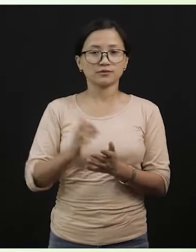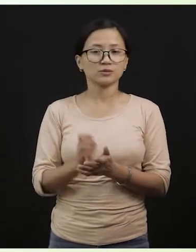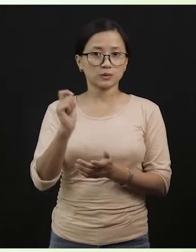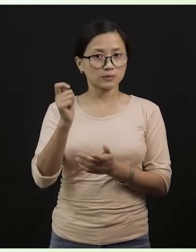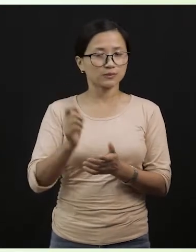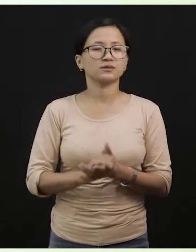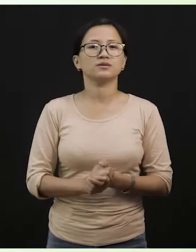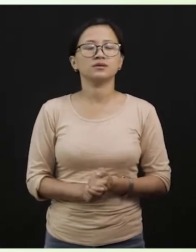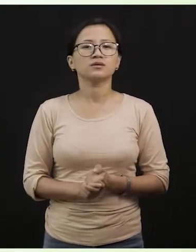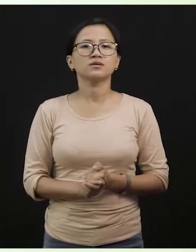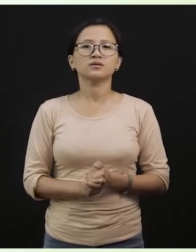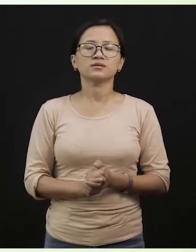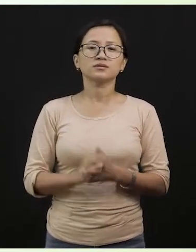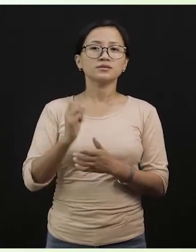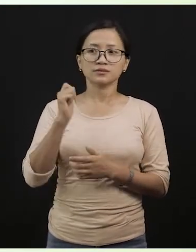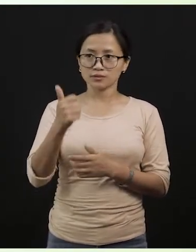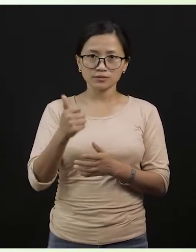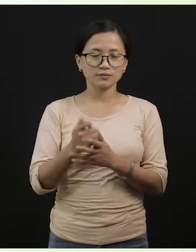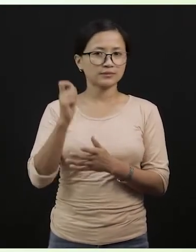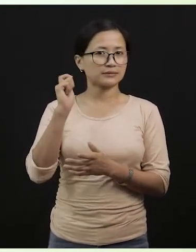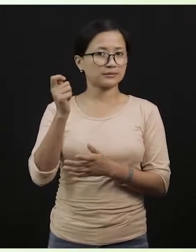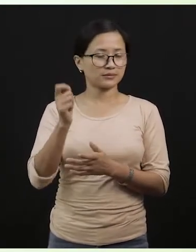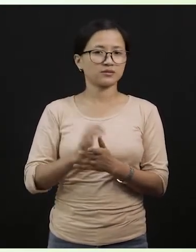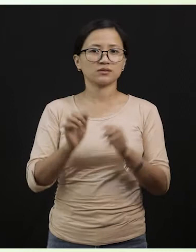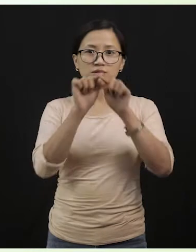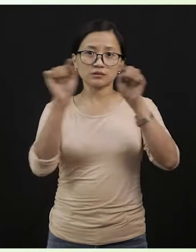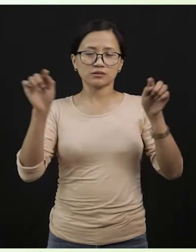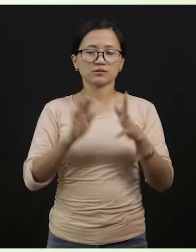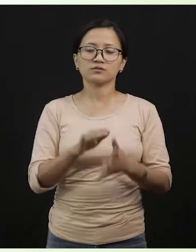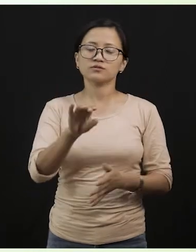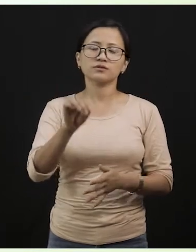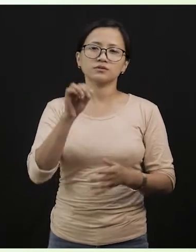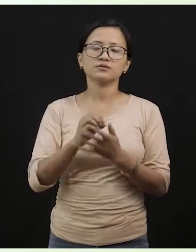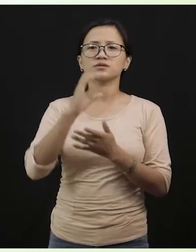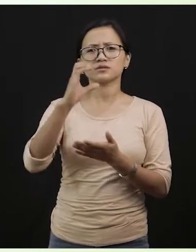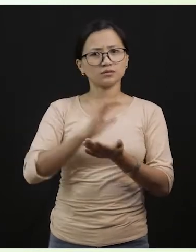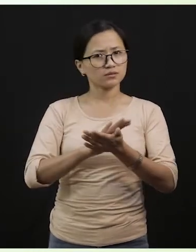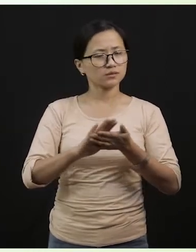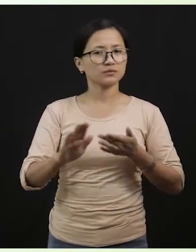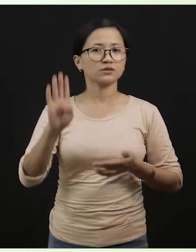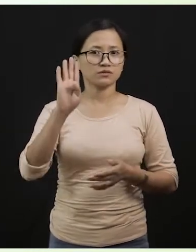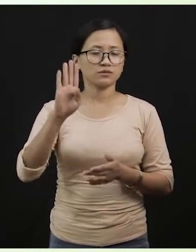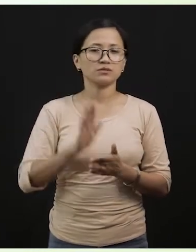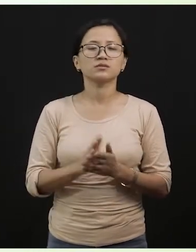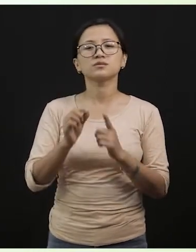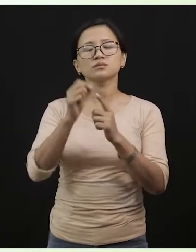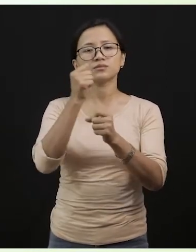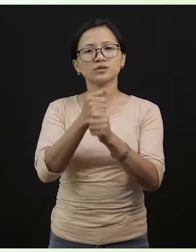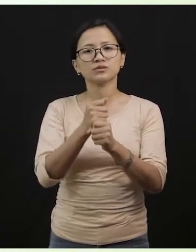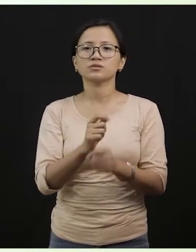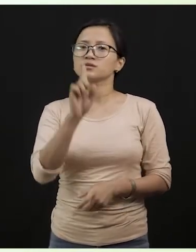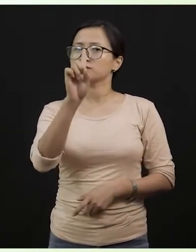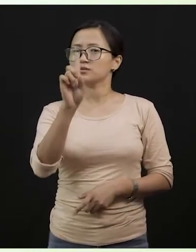You can read along with me. Good deeds. You will find this in chapter 4 and the page number is